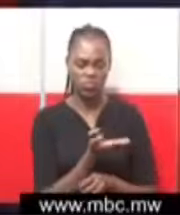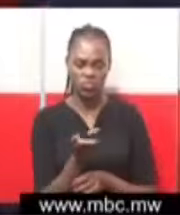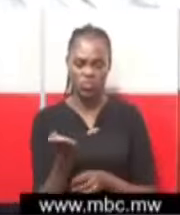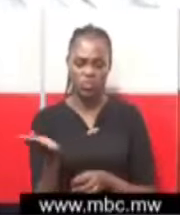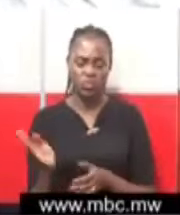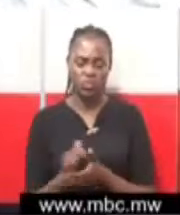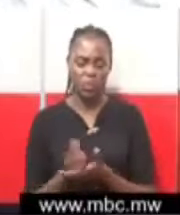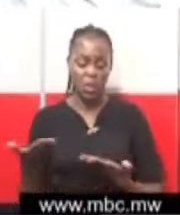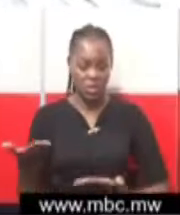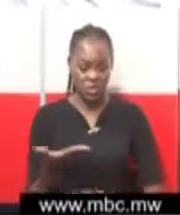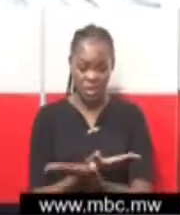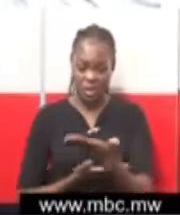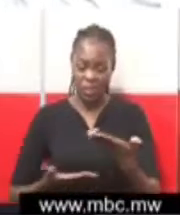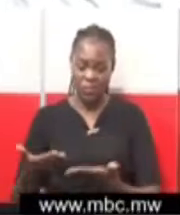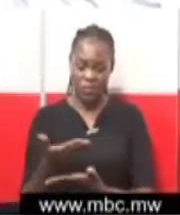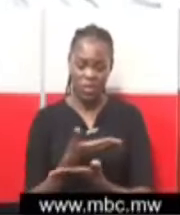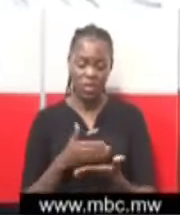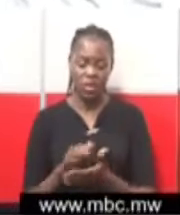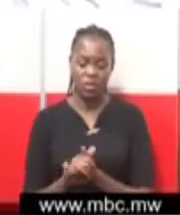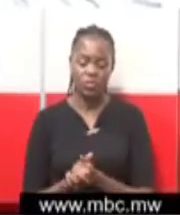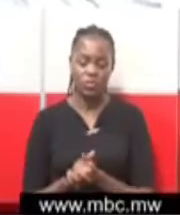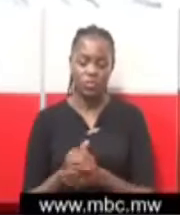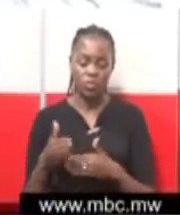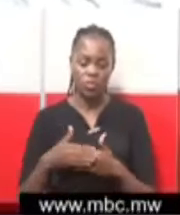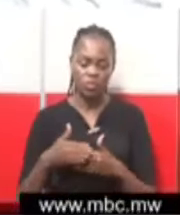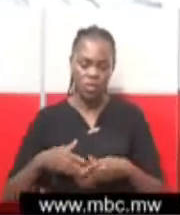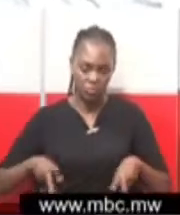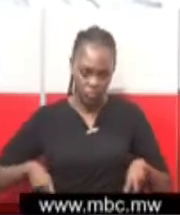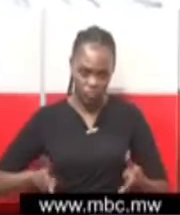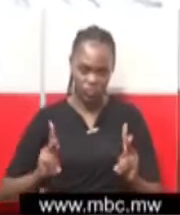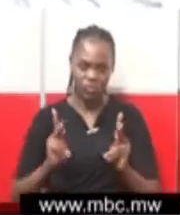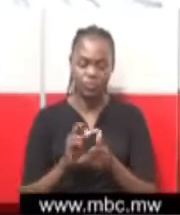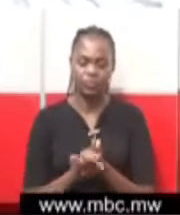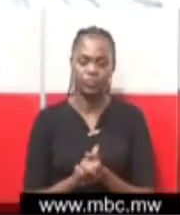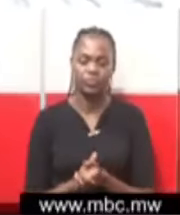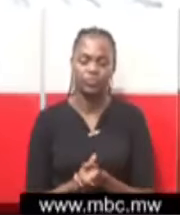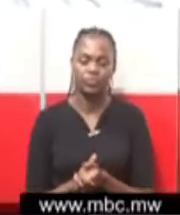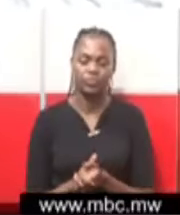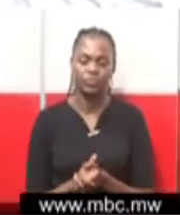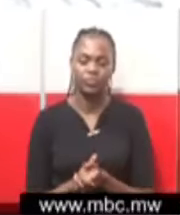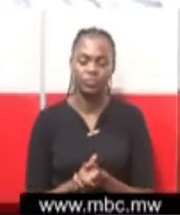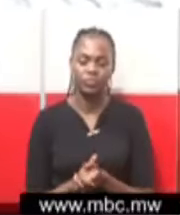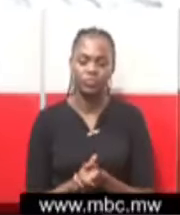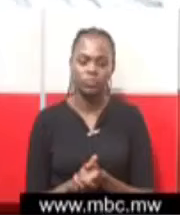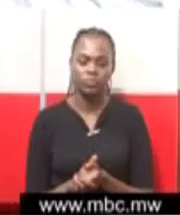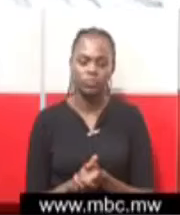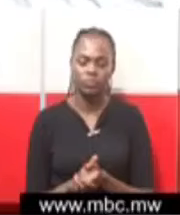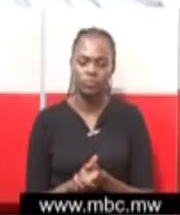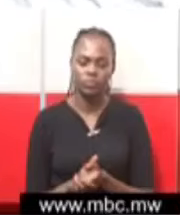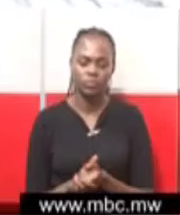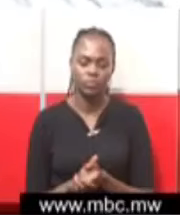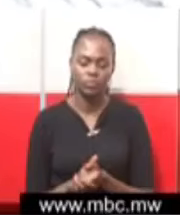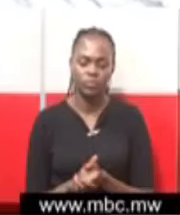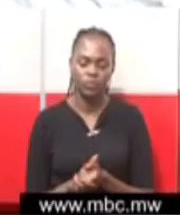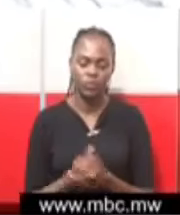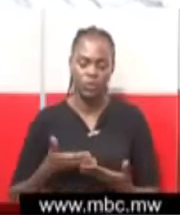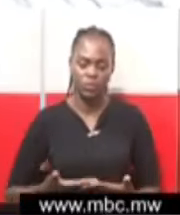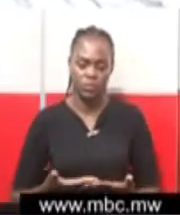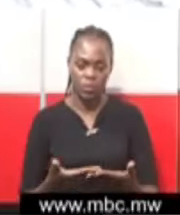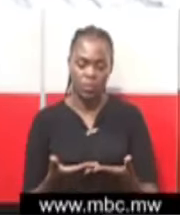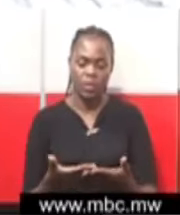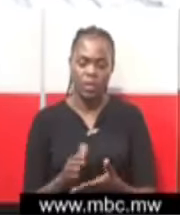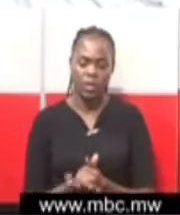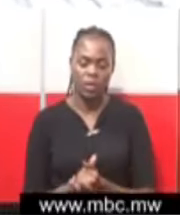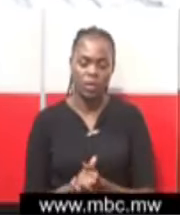we discussed so well. I'm pleased that following our engagement,